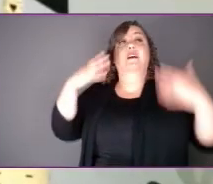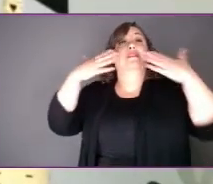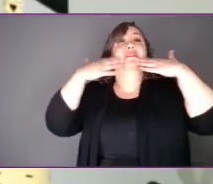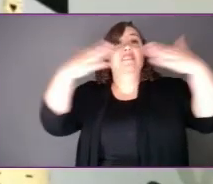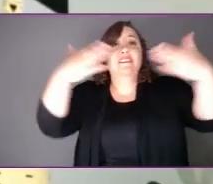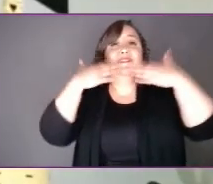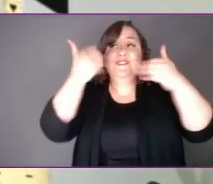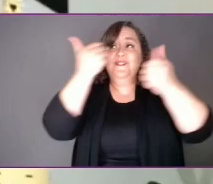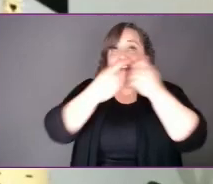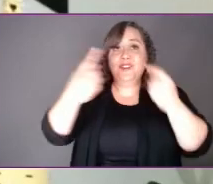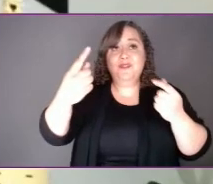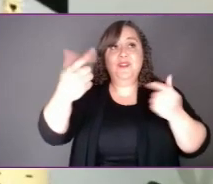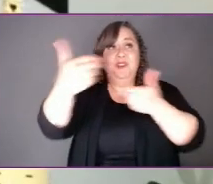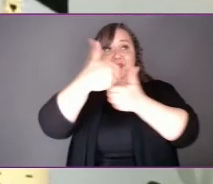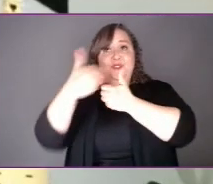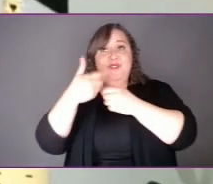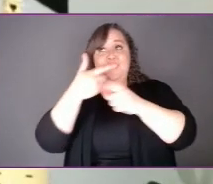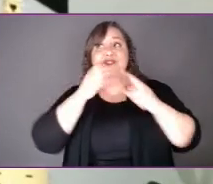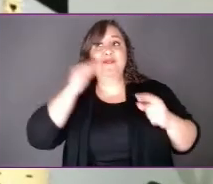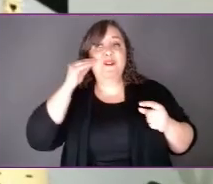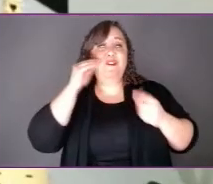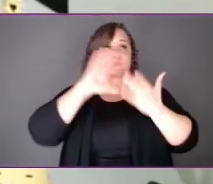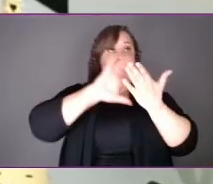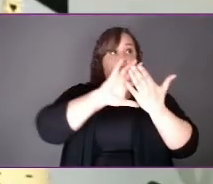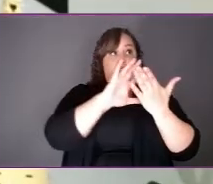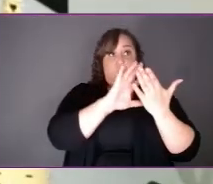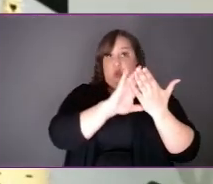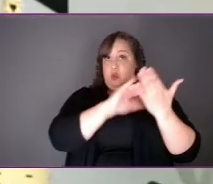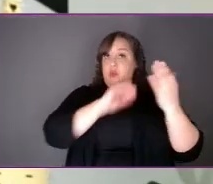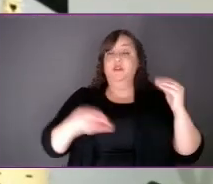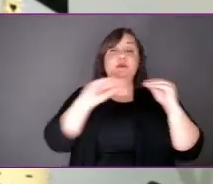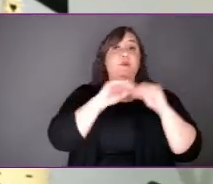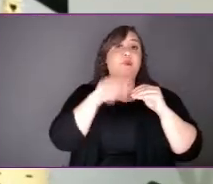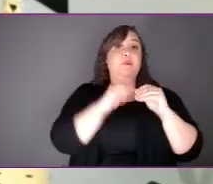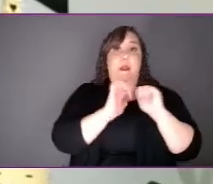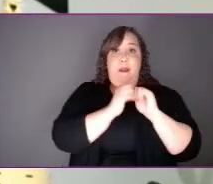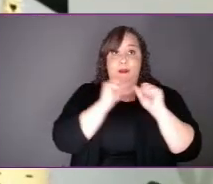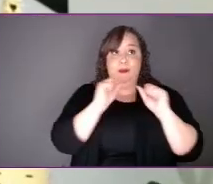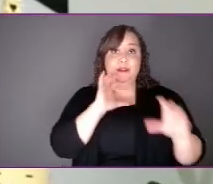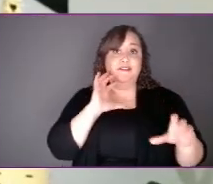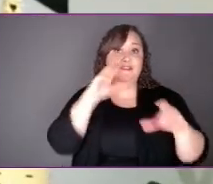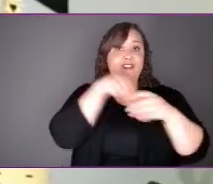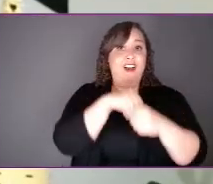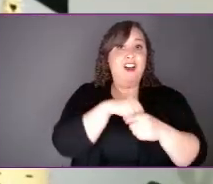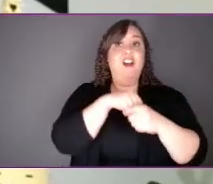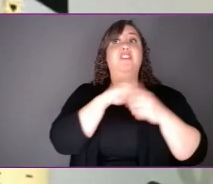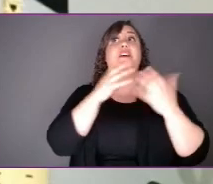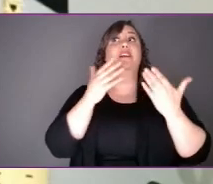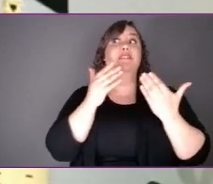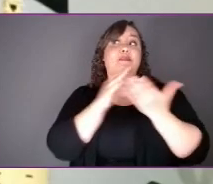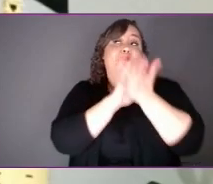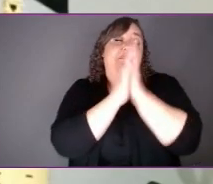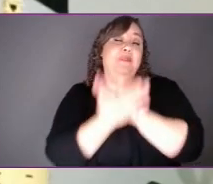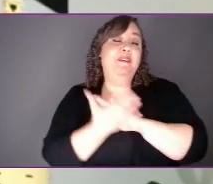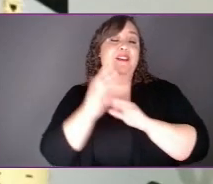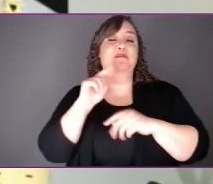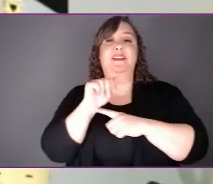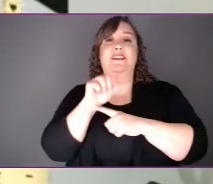us at home. To learn more about the ways you can get involved and become a NASA intern, please